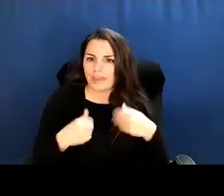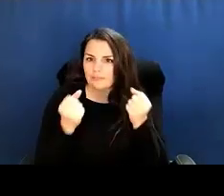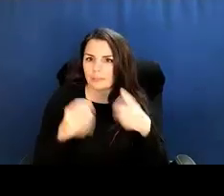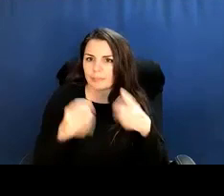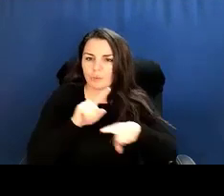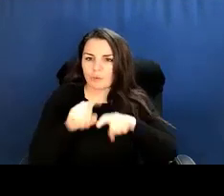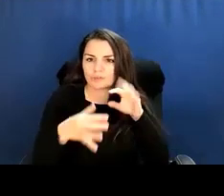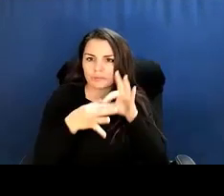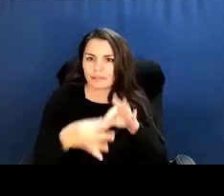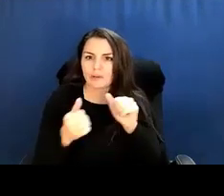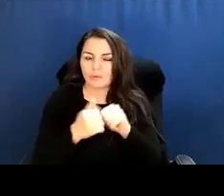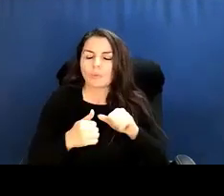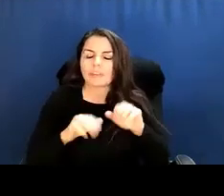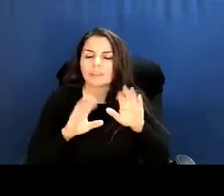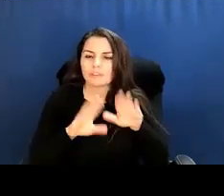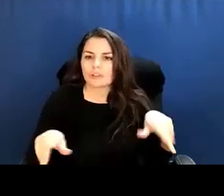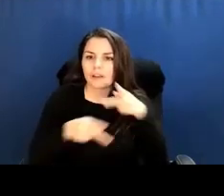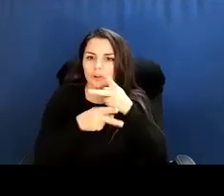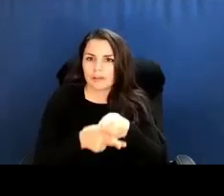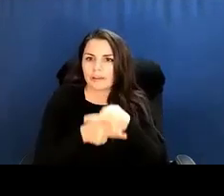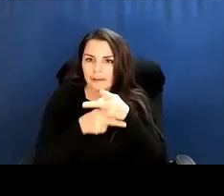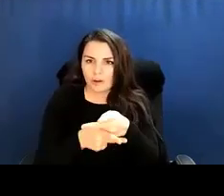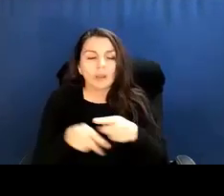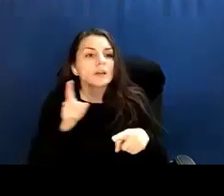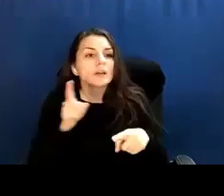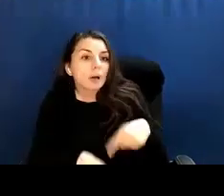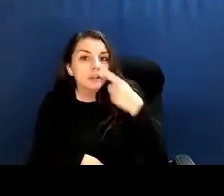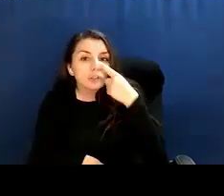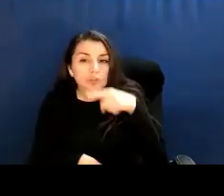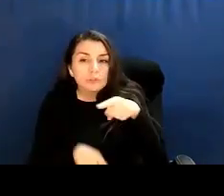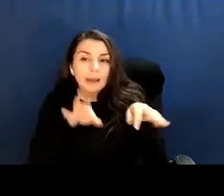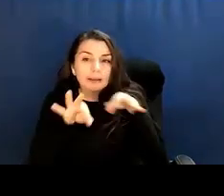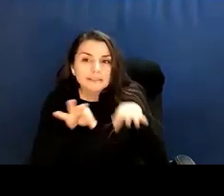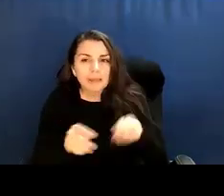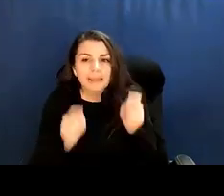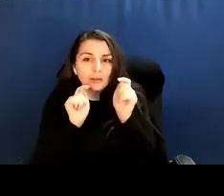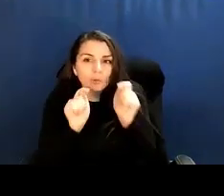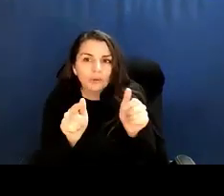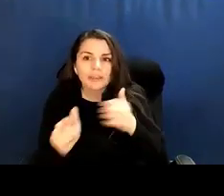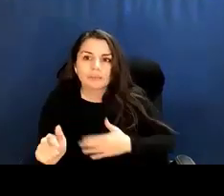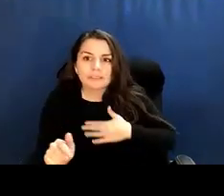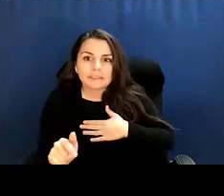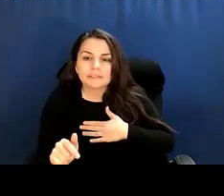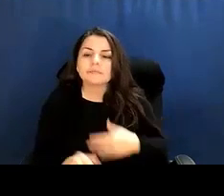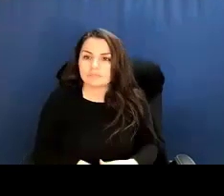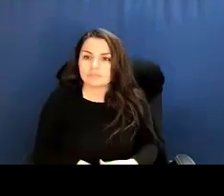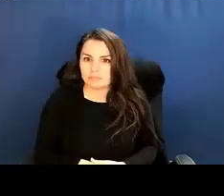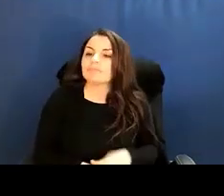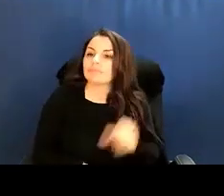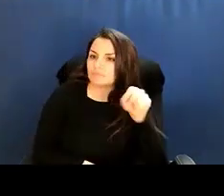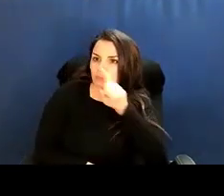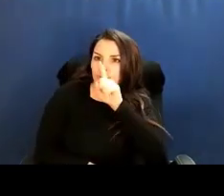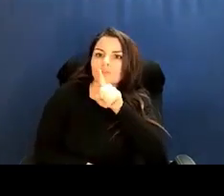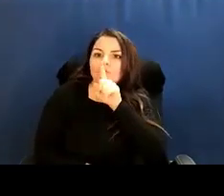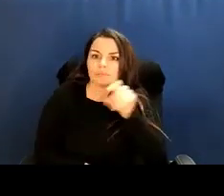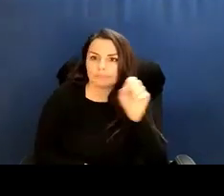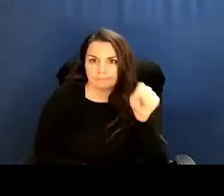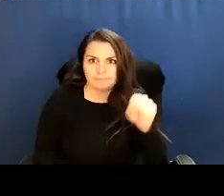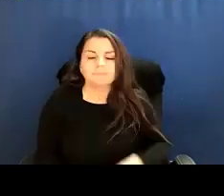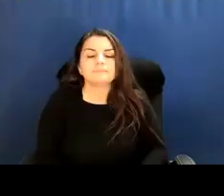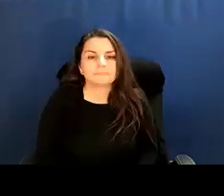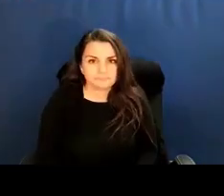In dismissed? Yes. I am, yes. Okay. So again, I suspect that there are more than you will